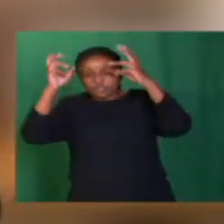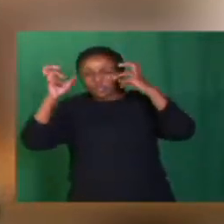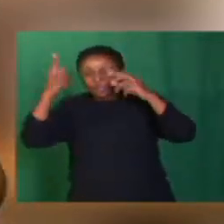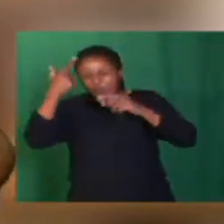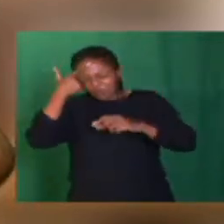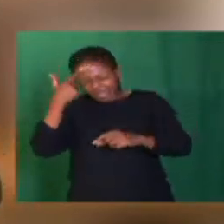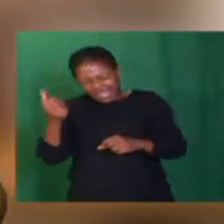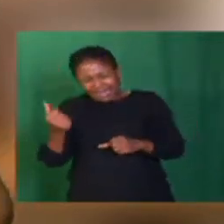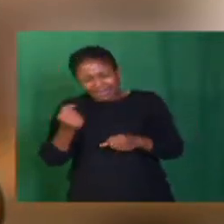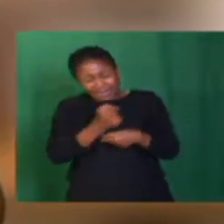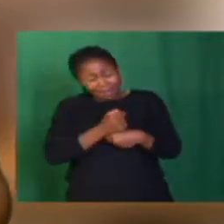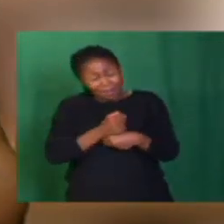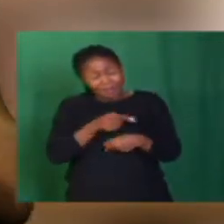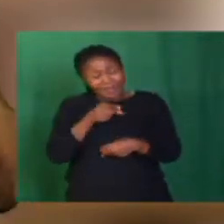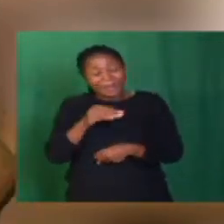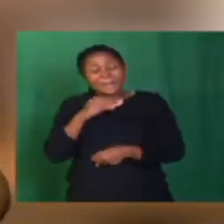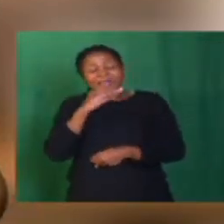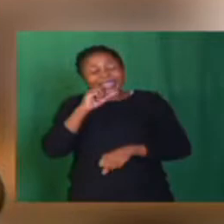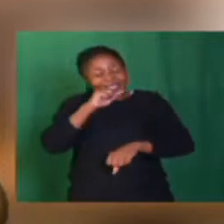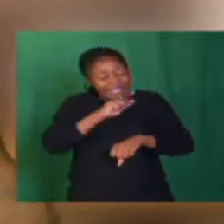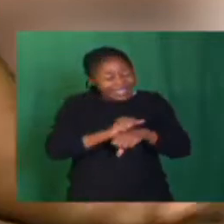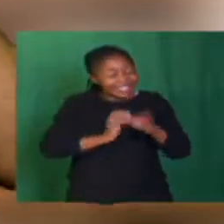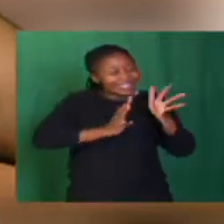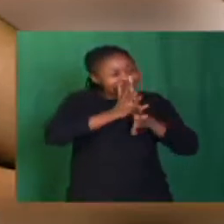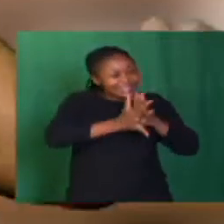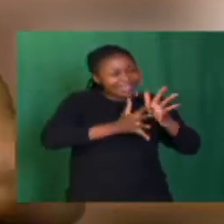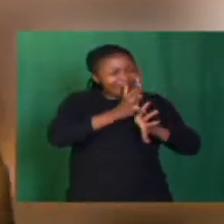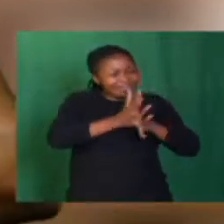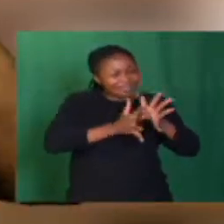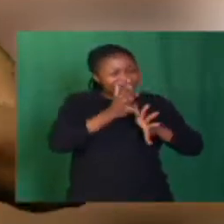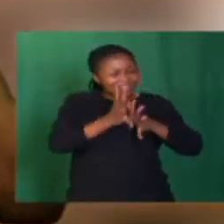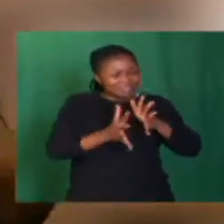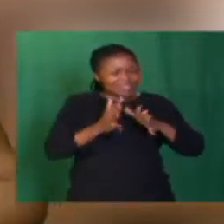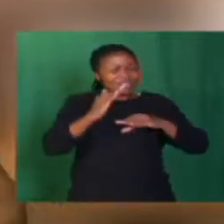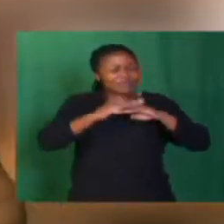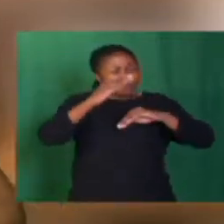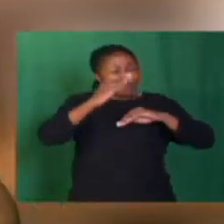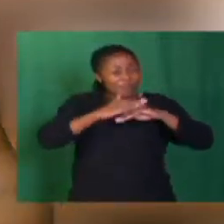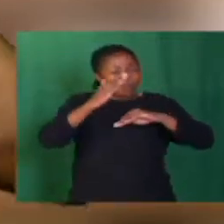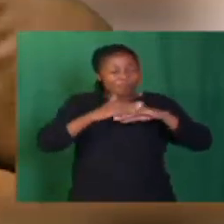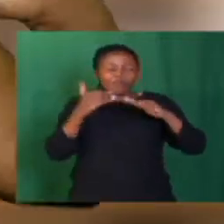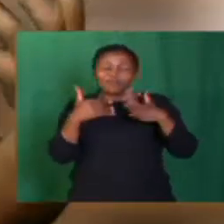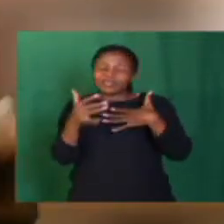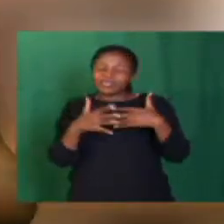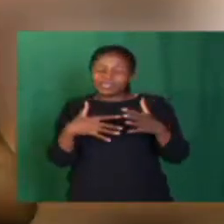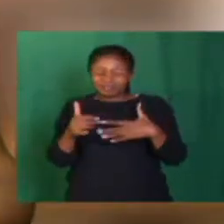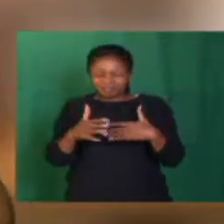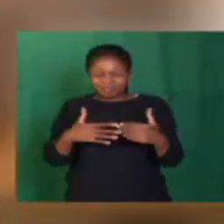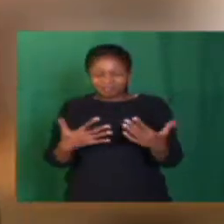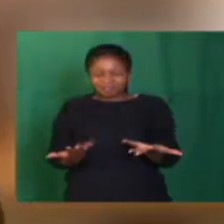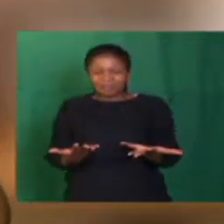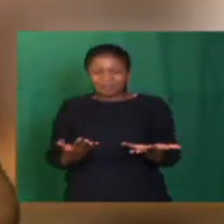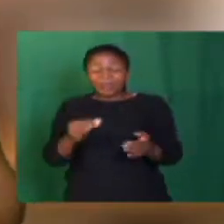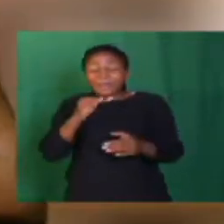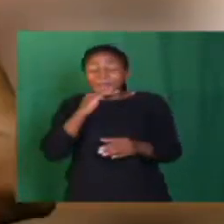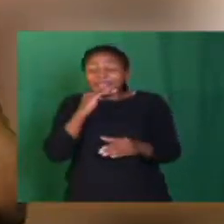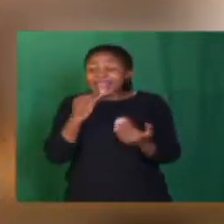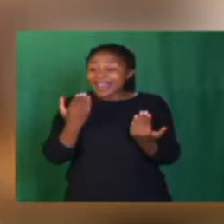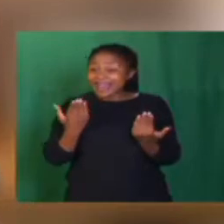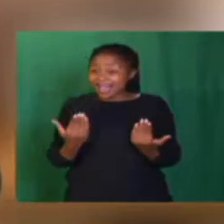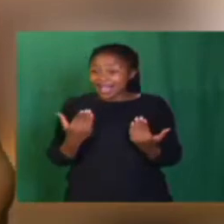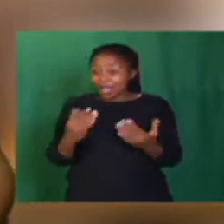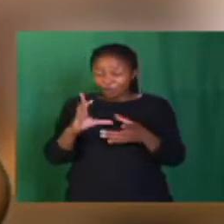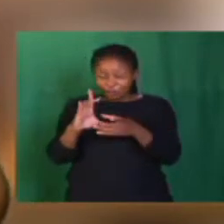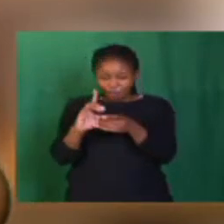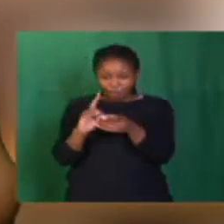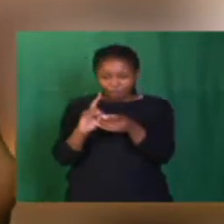dear Lena, read, listen, be involved with the society, be involved with the world, because the more